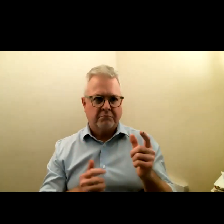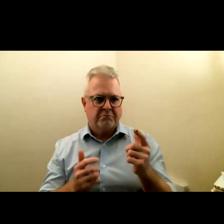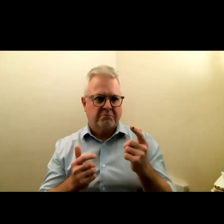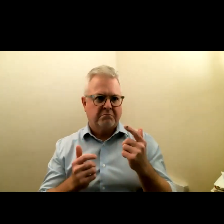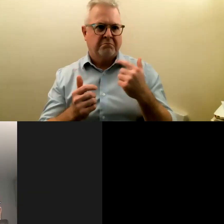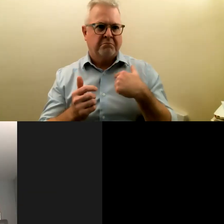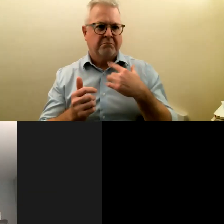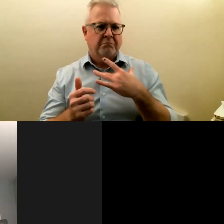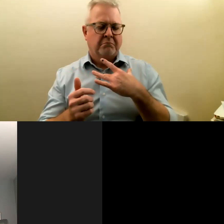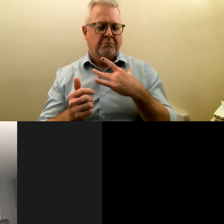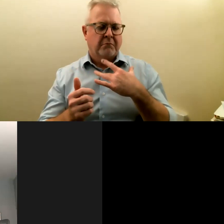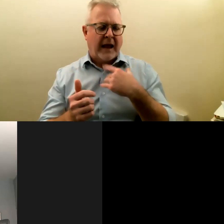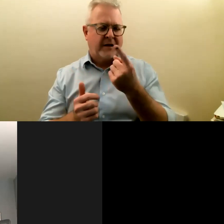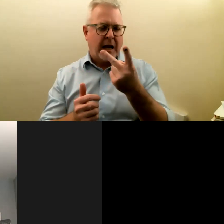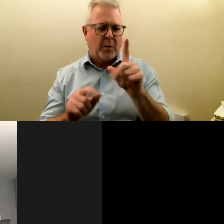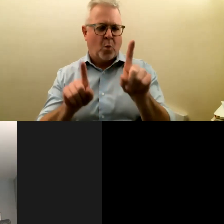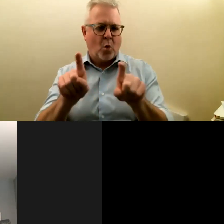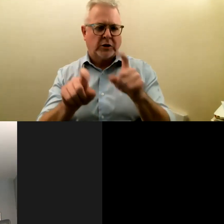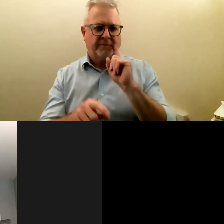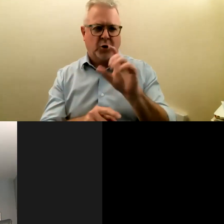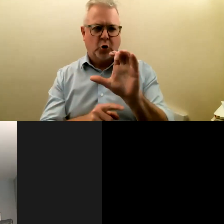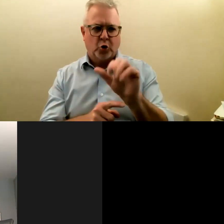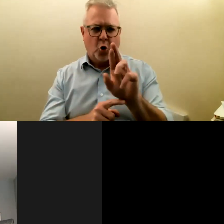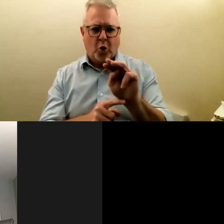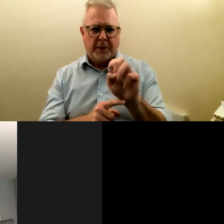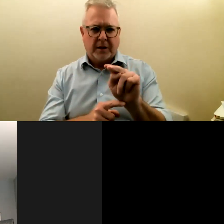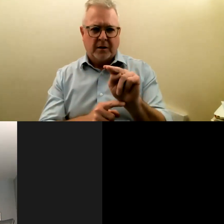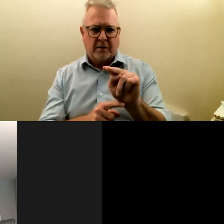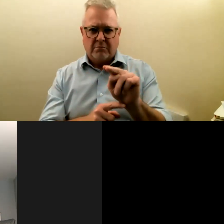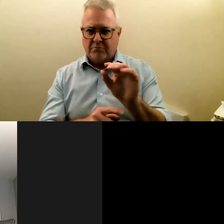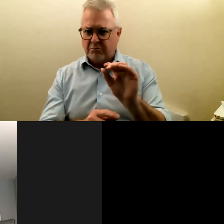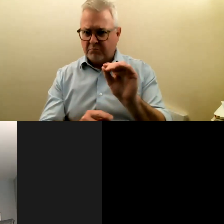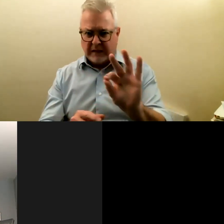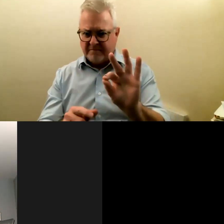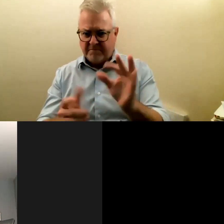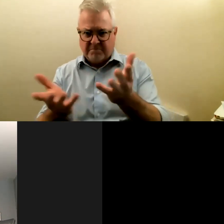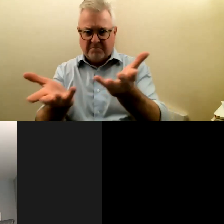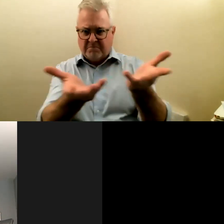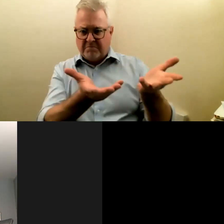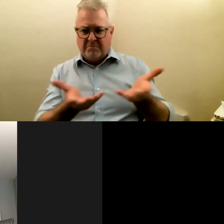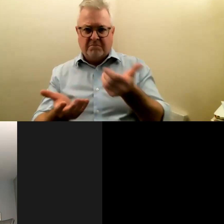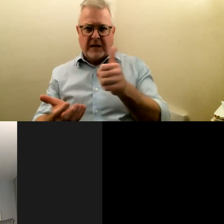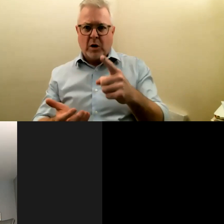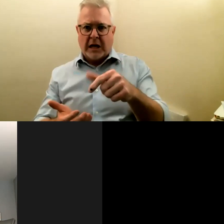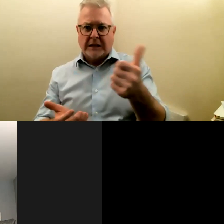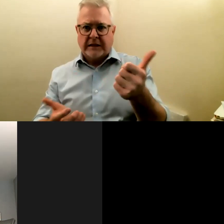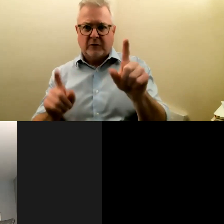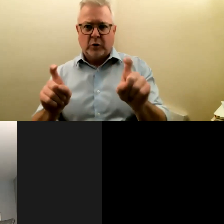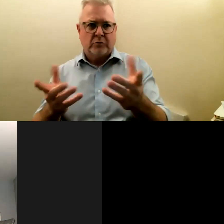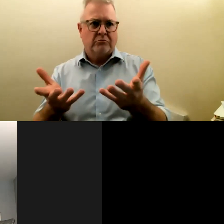This is Mike. Brett, is it okay if I make a comment? I had a question for Carmen. Sure, go ahead.